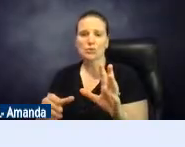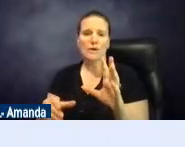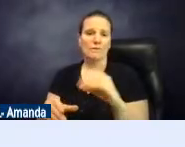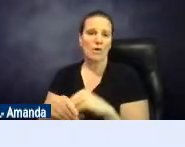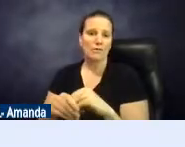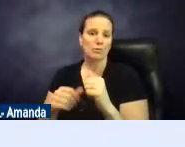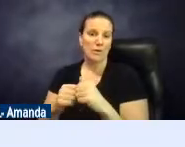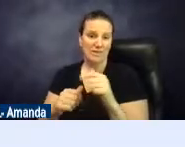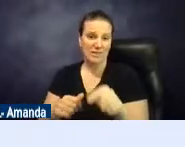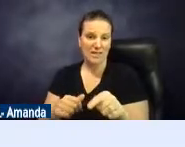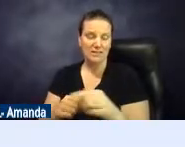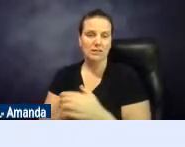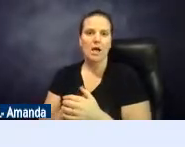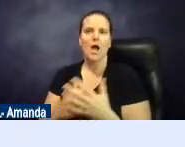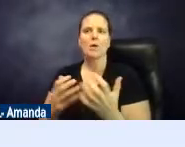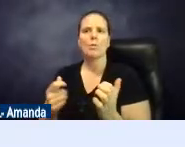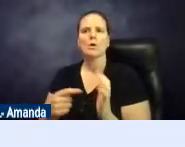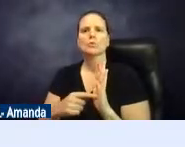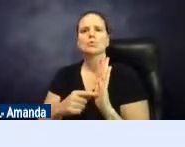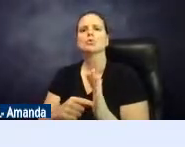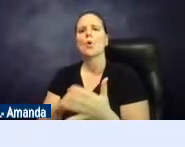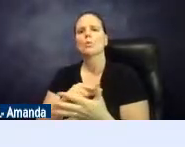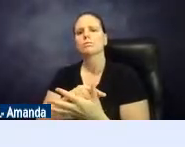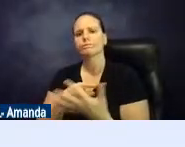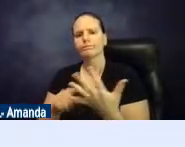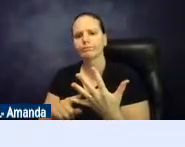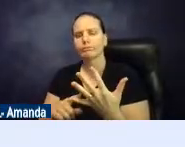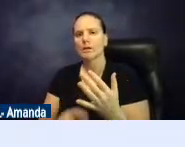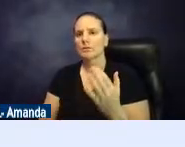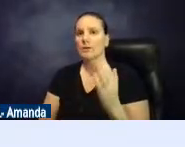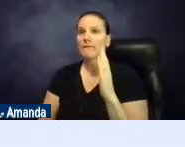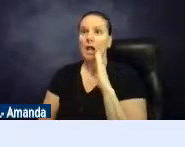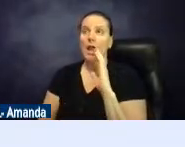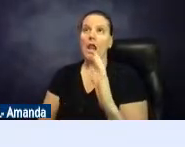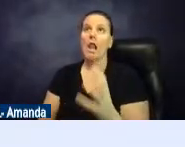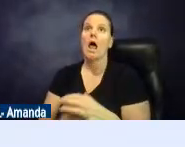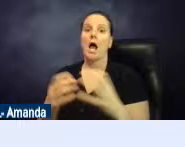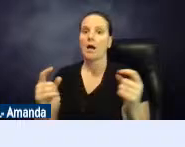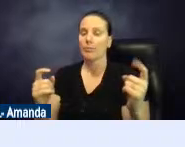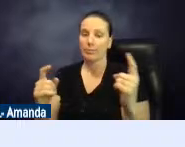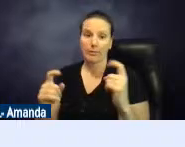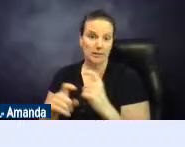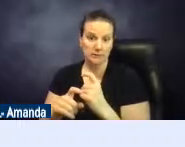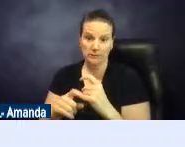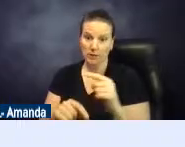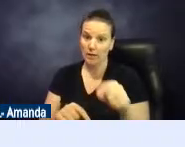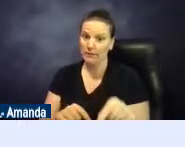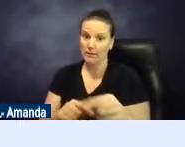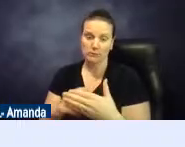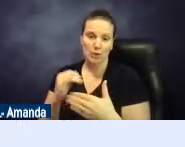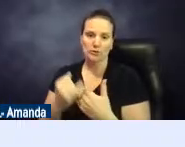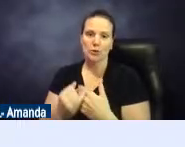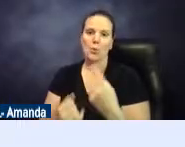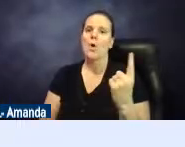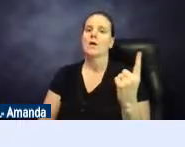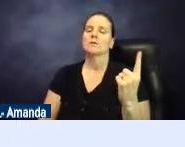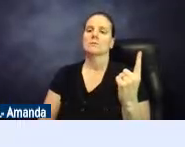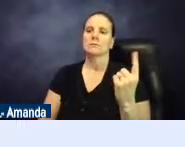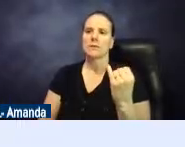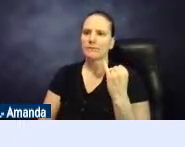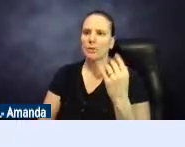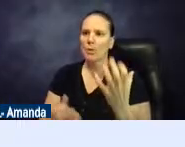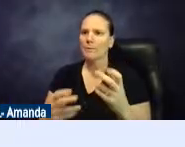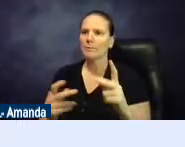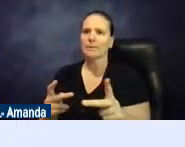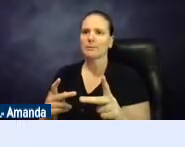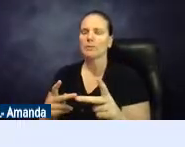I'm hoping to just highlight a couple this morning. And I know you've got lots of moving parts on this project, and this is just one component. But if we're trying to get people out of single